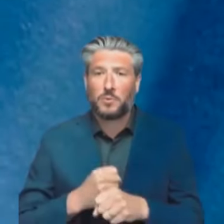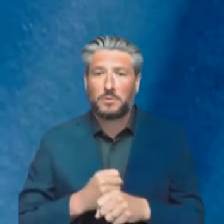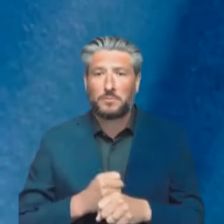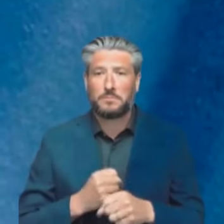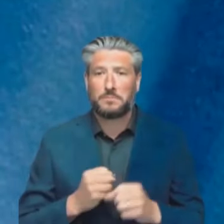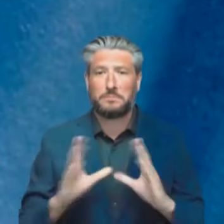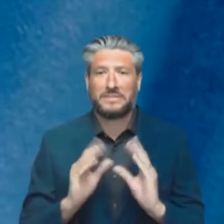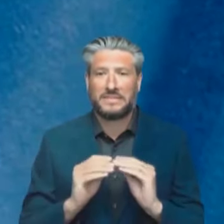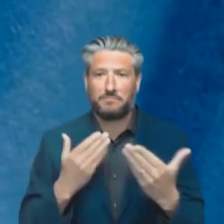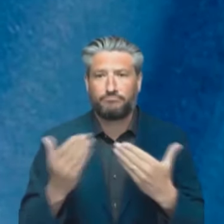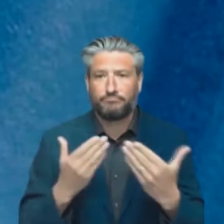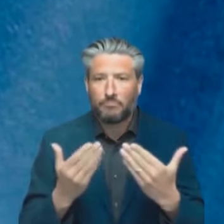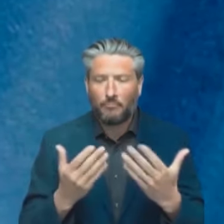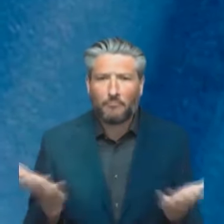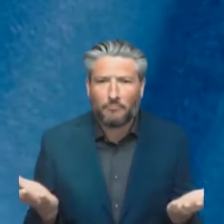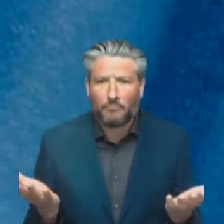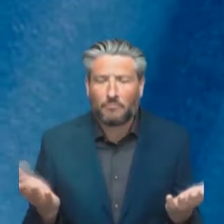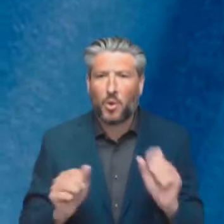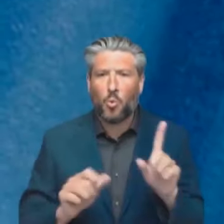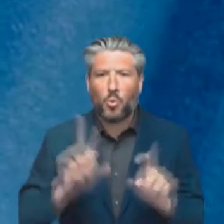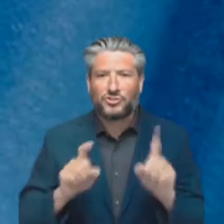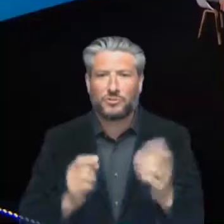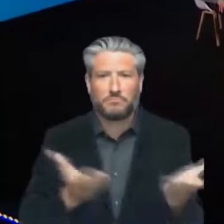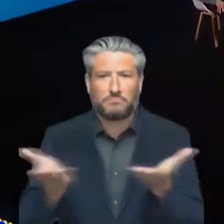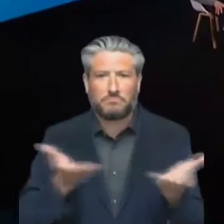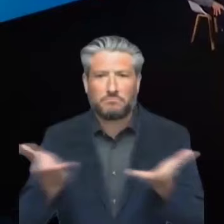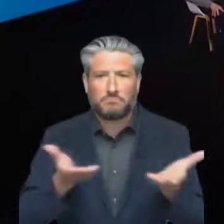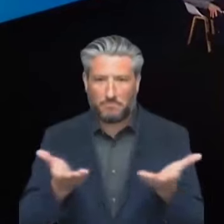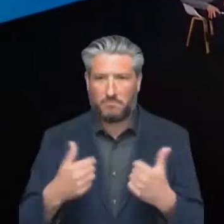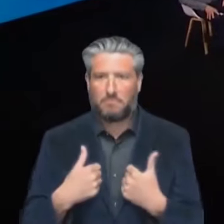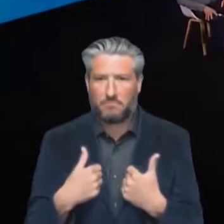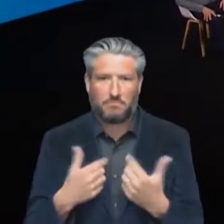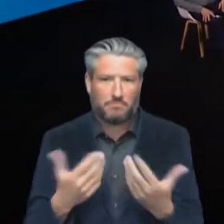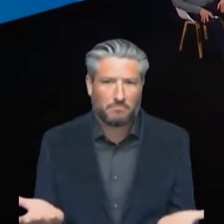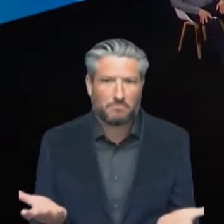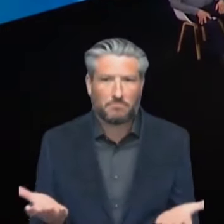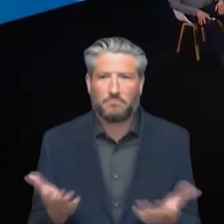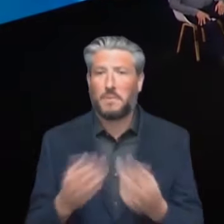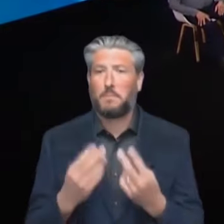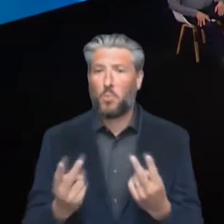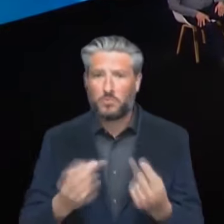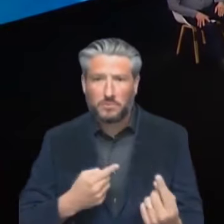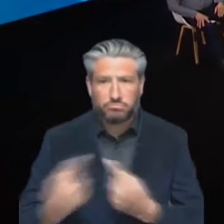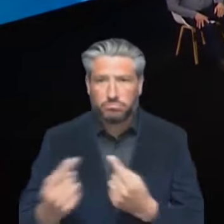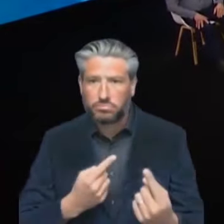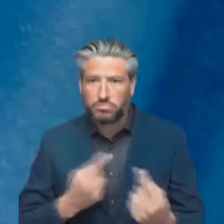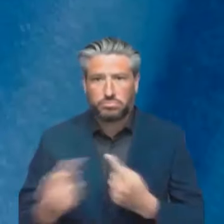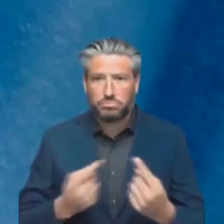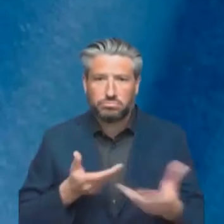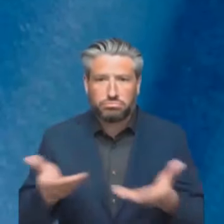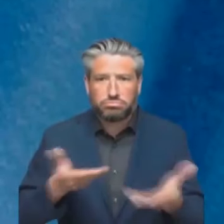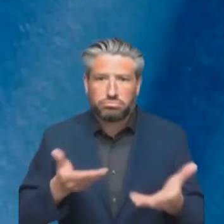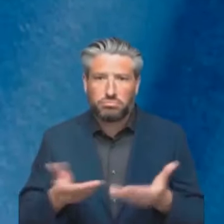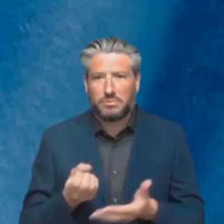however, we imperatively needed to still set aside some time for exchanges with you. Thus, in addition to the written